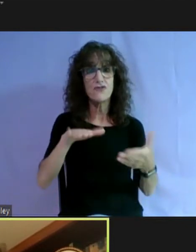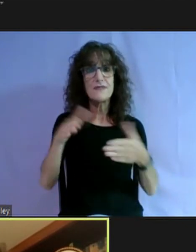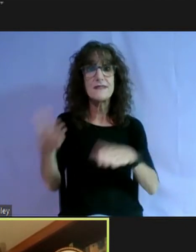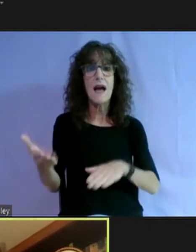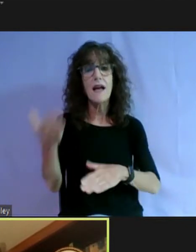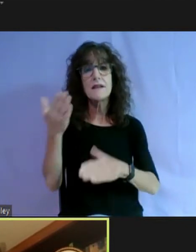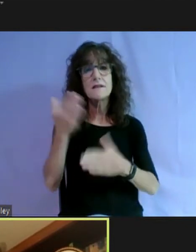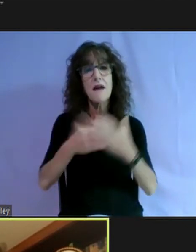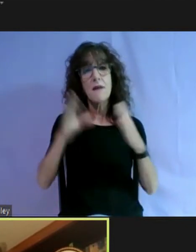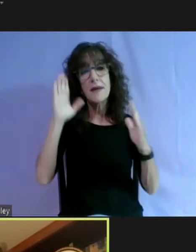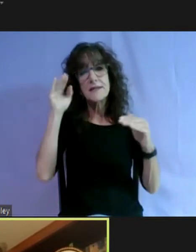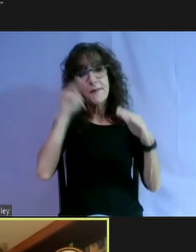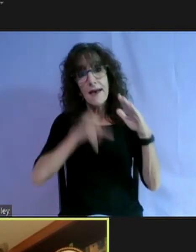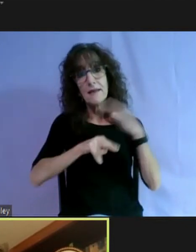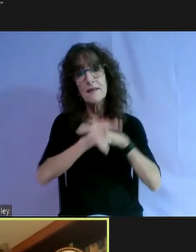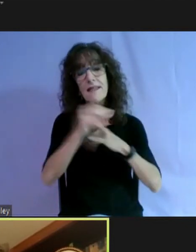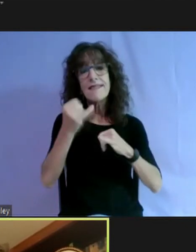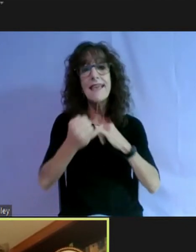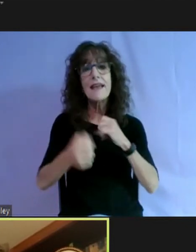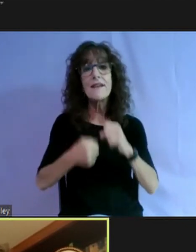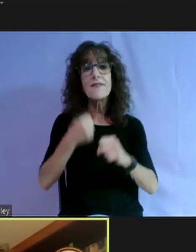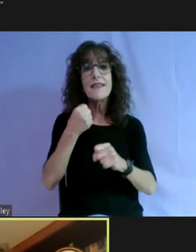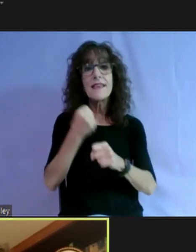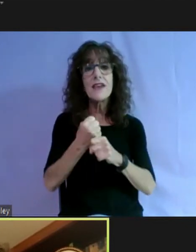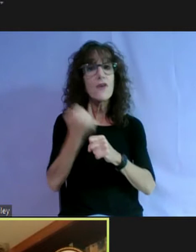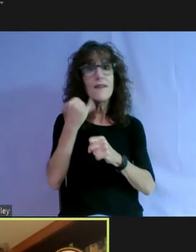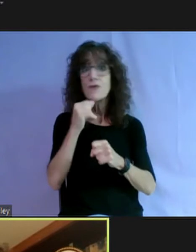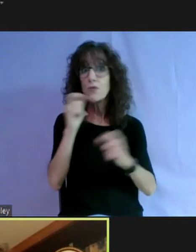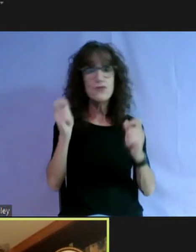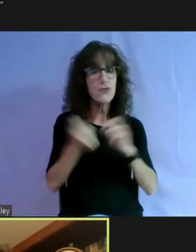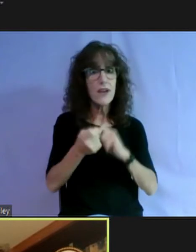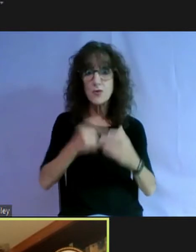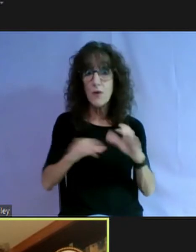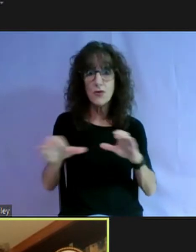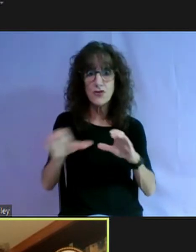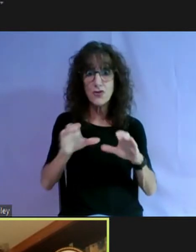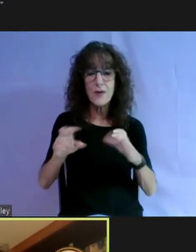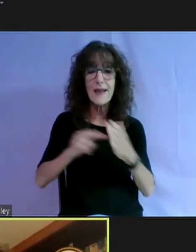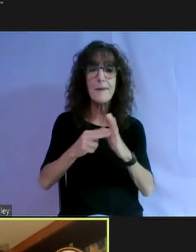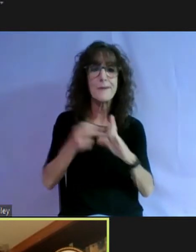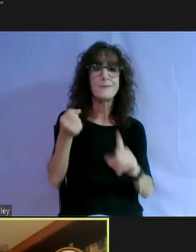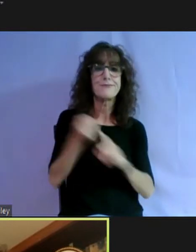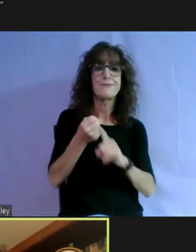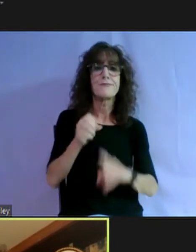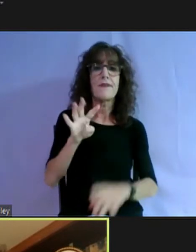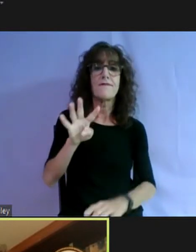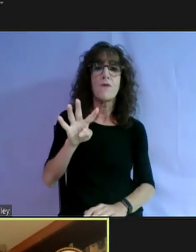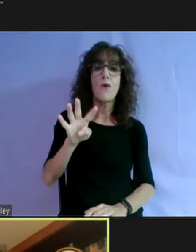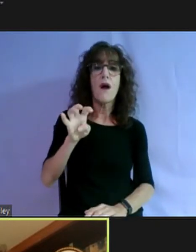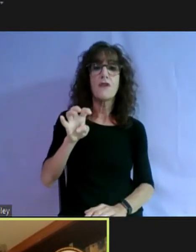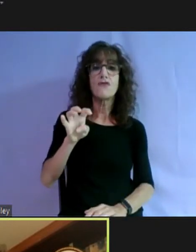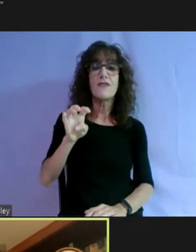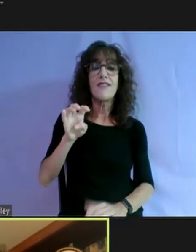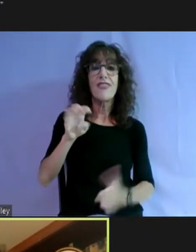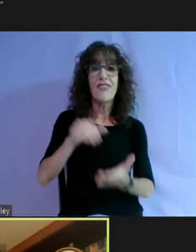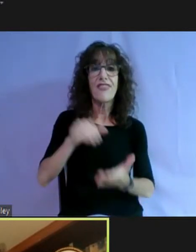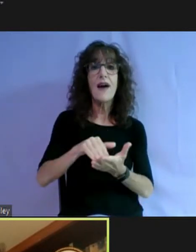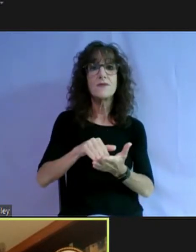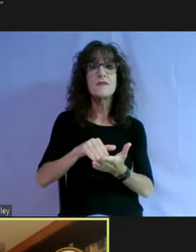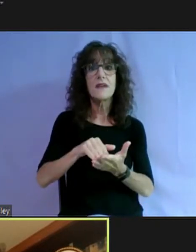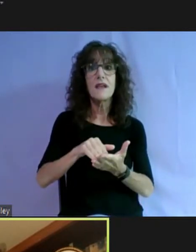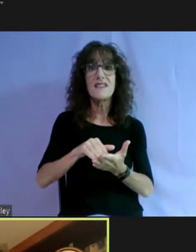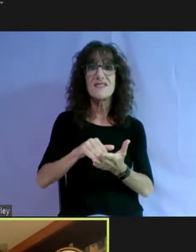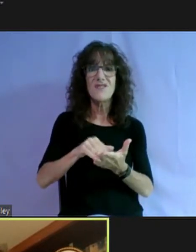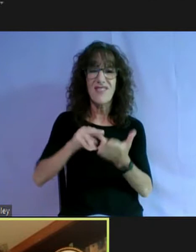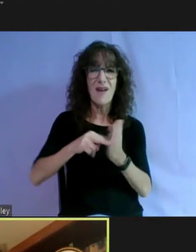by the end of the year, at our current rate, if we don't change what we're doing, that we'll hit 400,000. So that's around